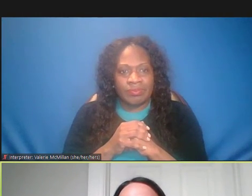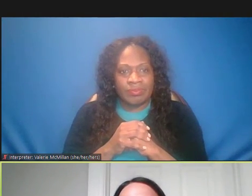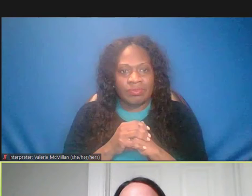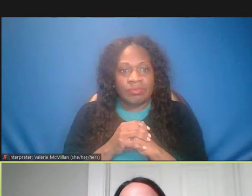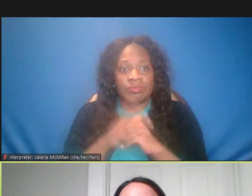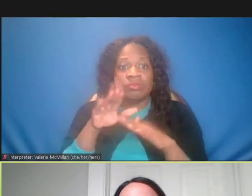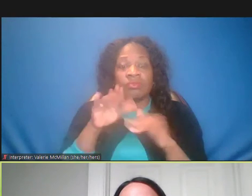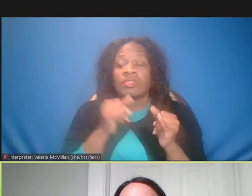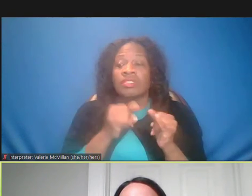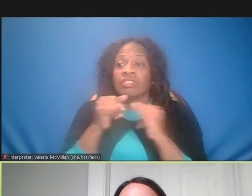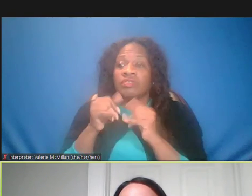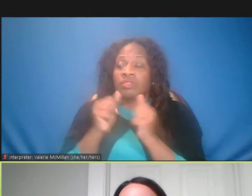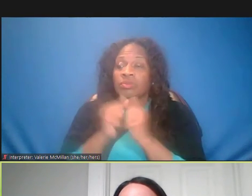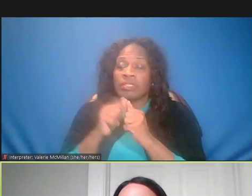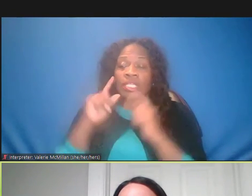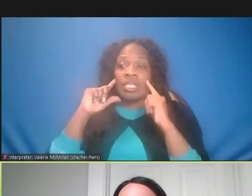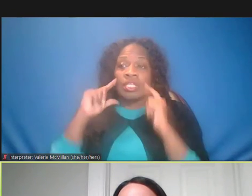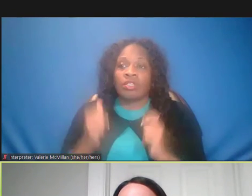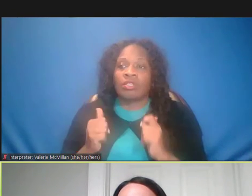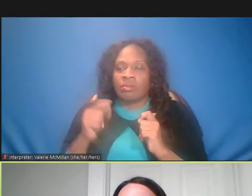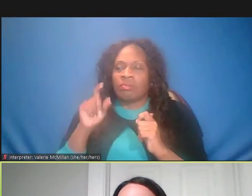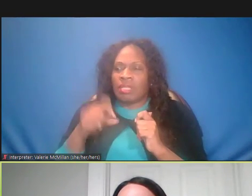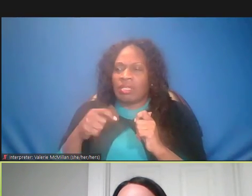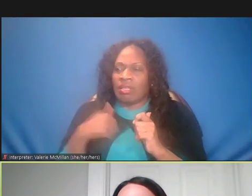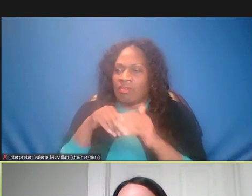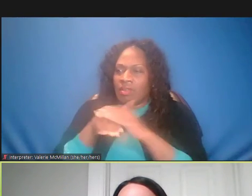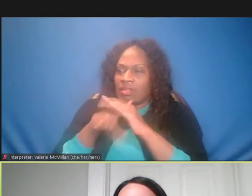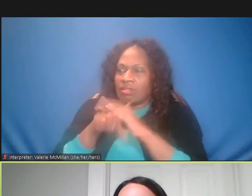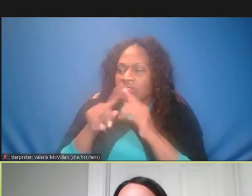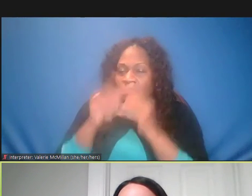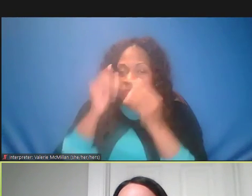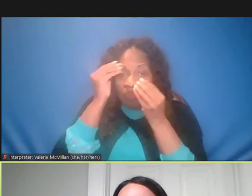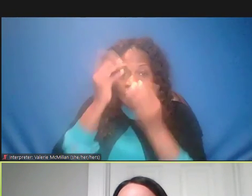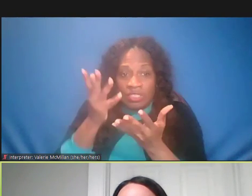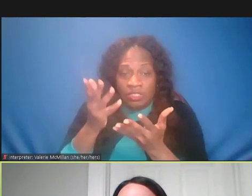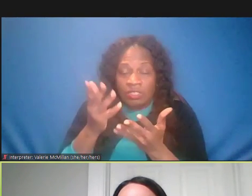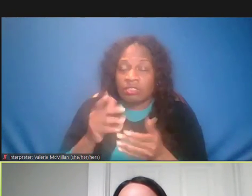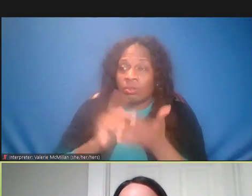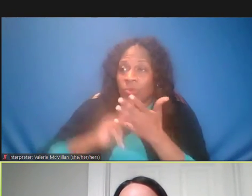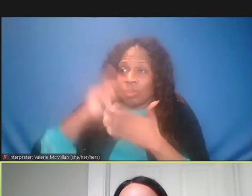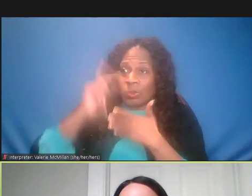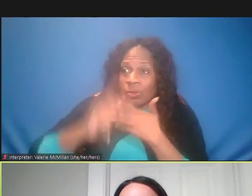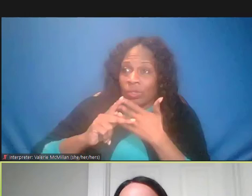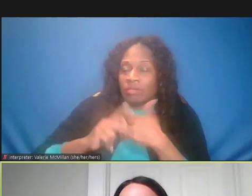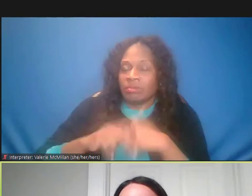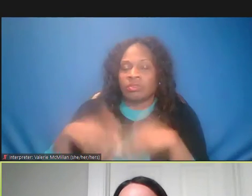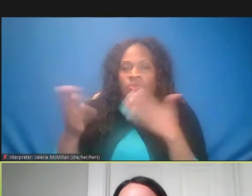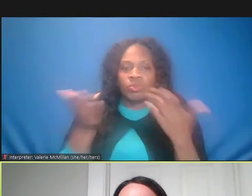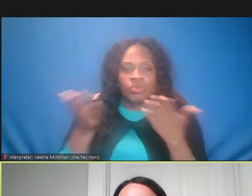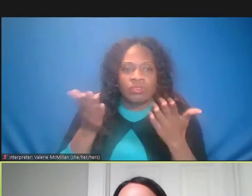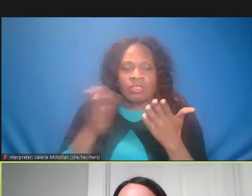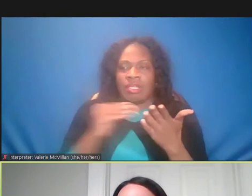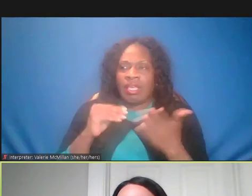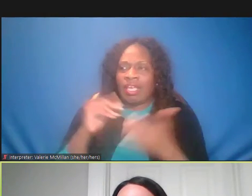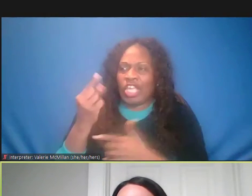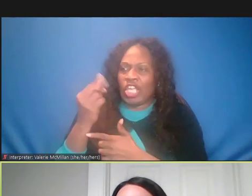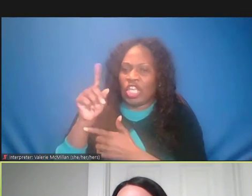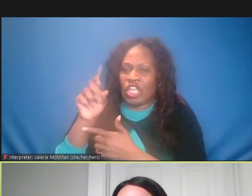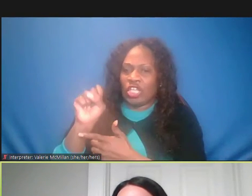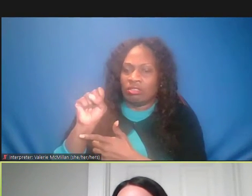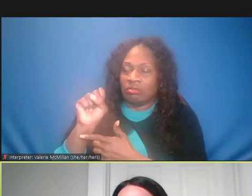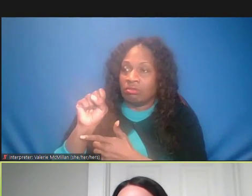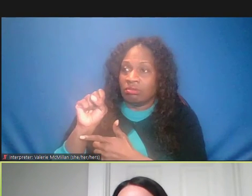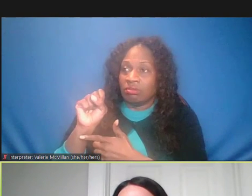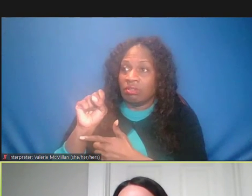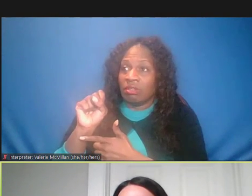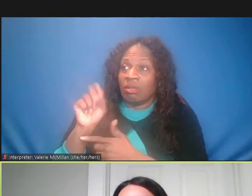Individuals with hearing loss must have access to the same information, programs, services, and goods as those